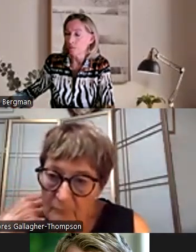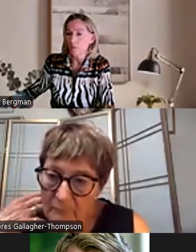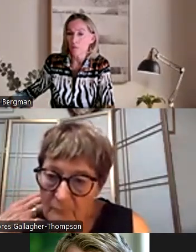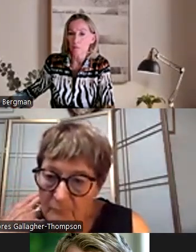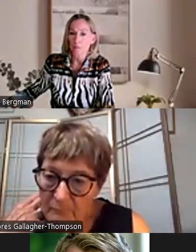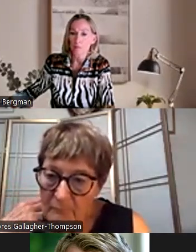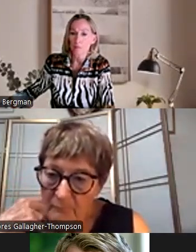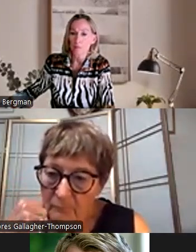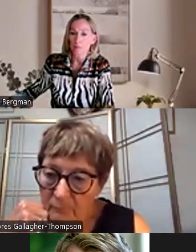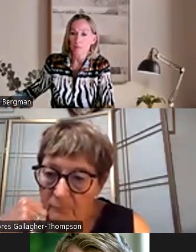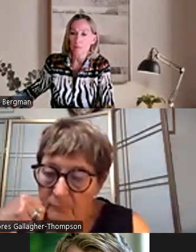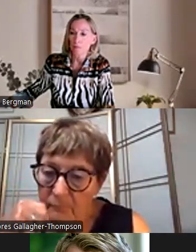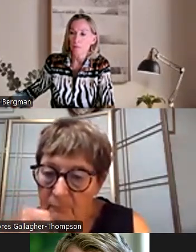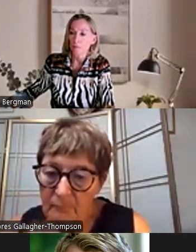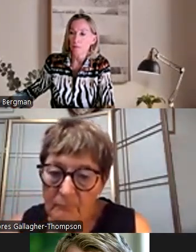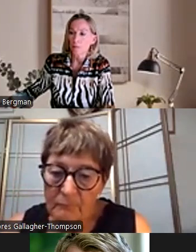recommendations?